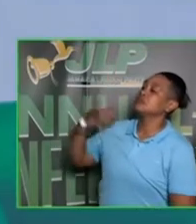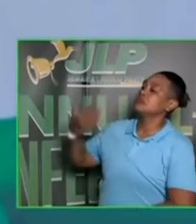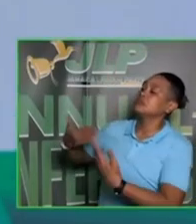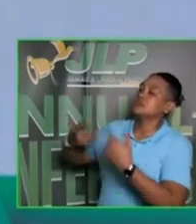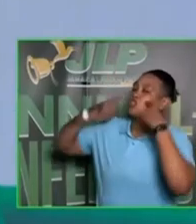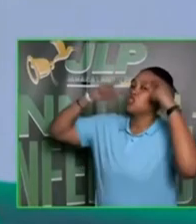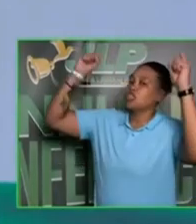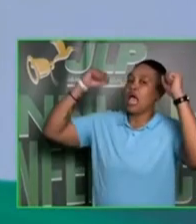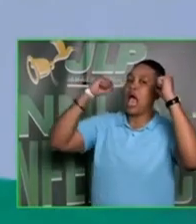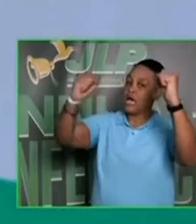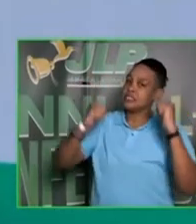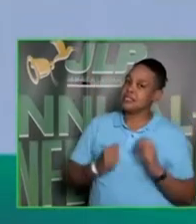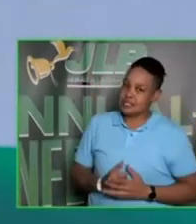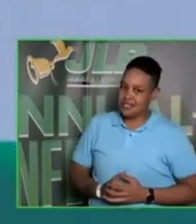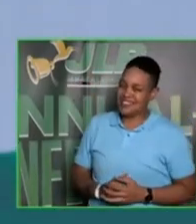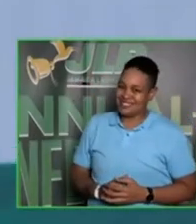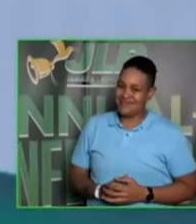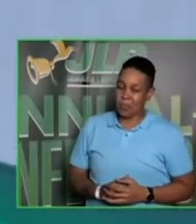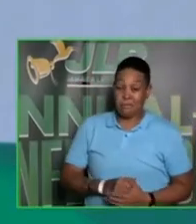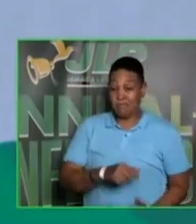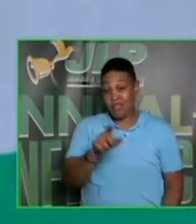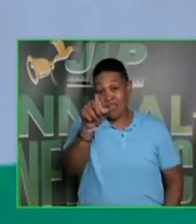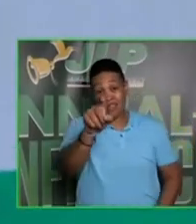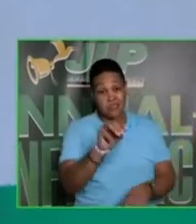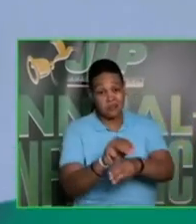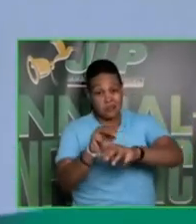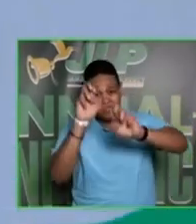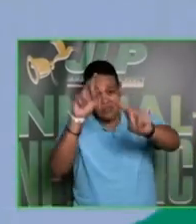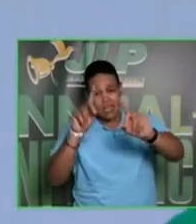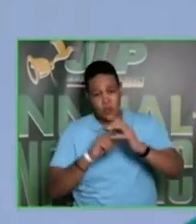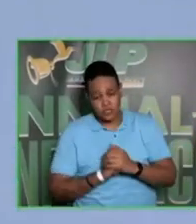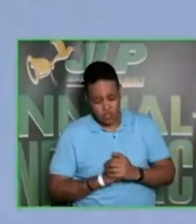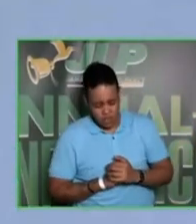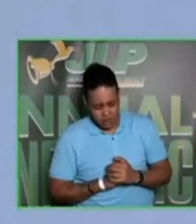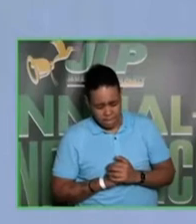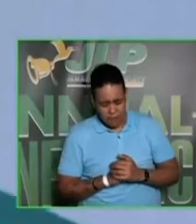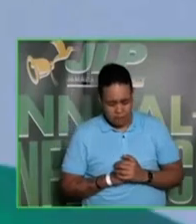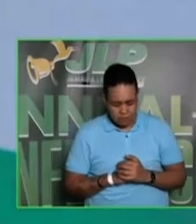I have asked the Minister of Education to